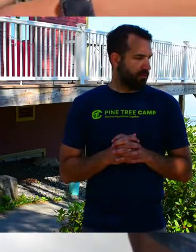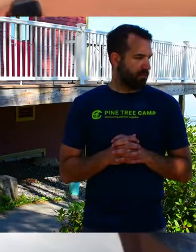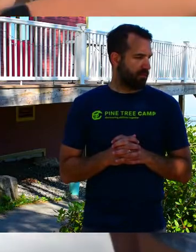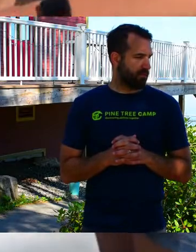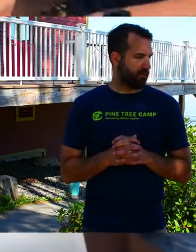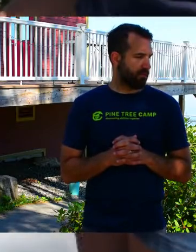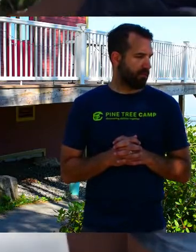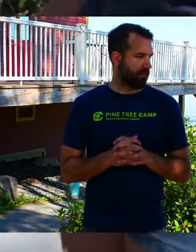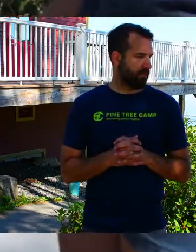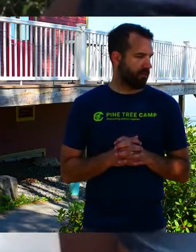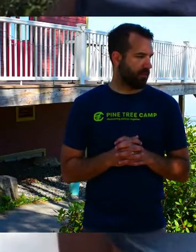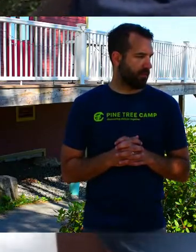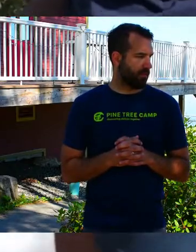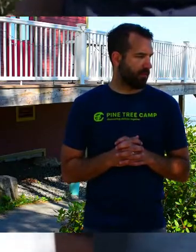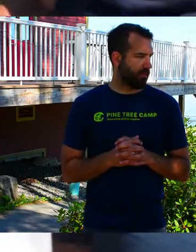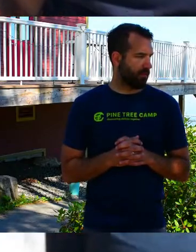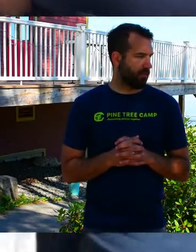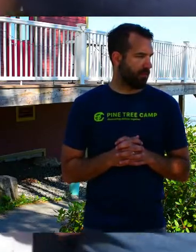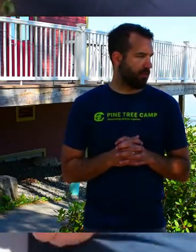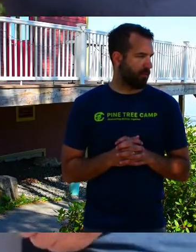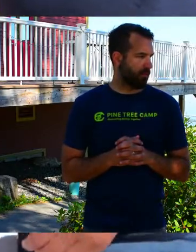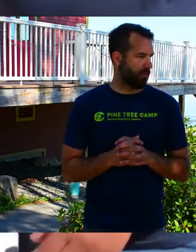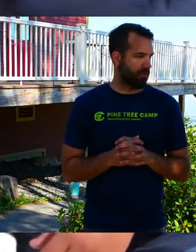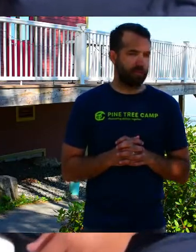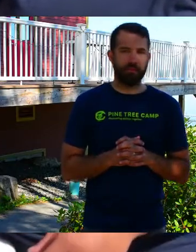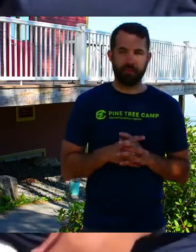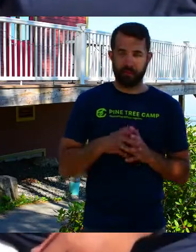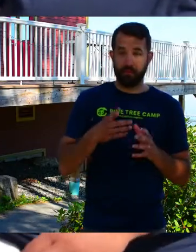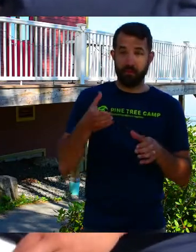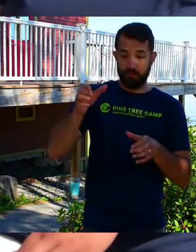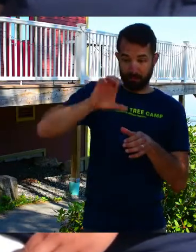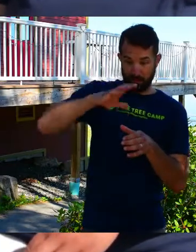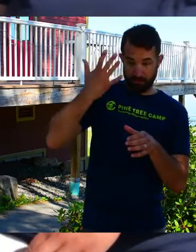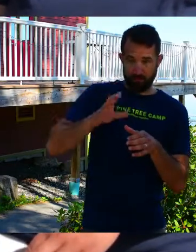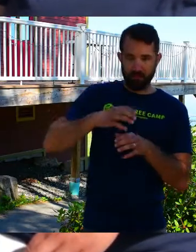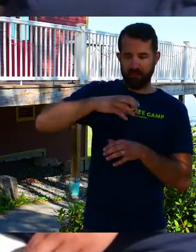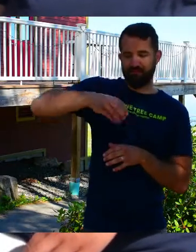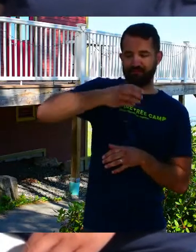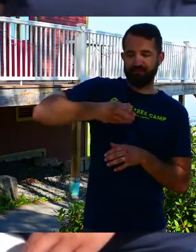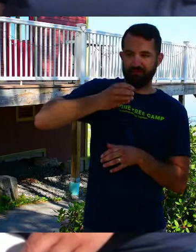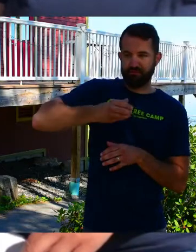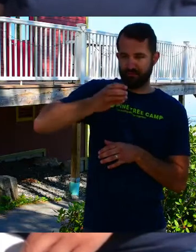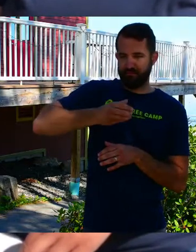Perfect. And once you add that, you're just going to take the bottle and you're going to swirl it around for about 5 seconds.